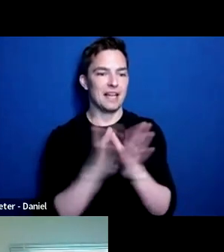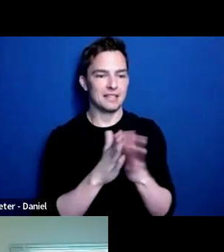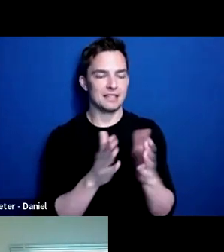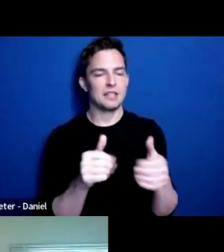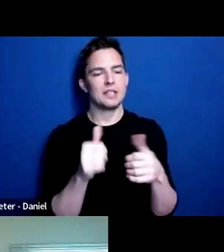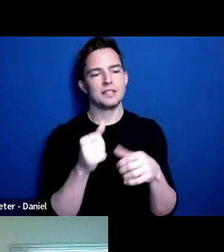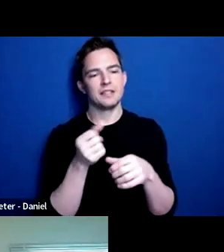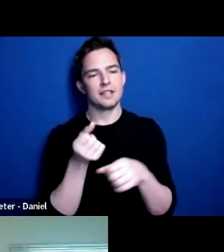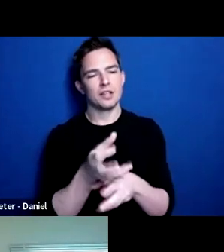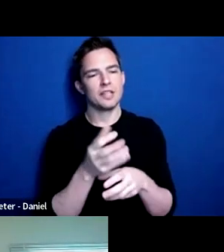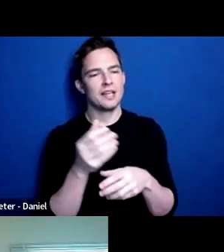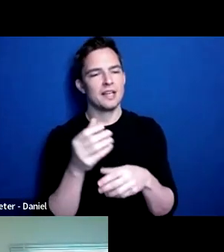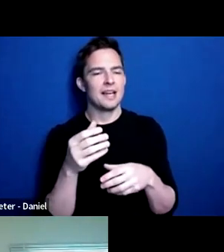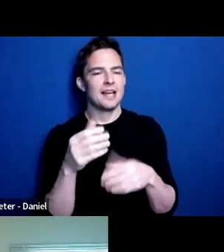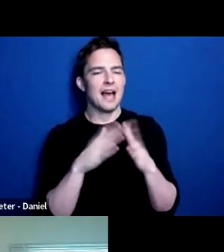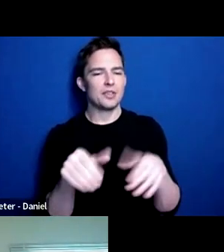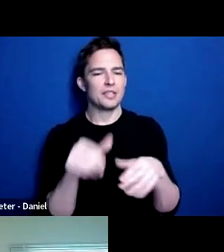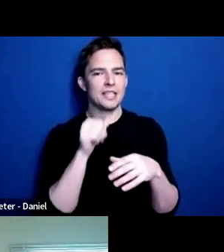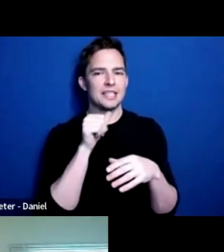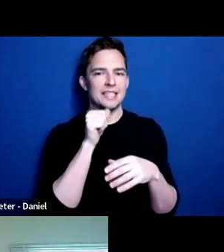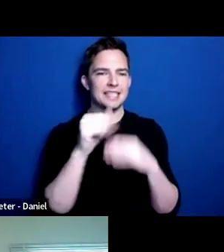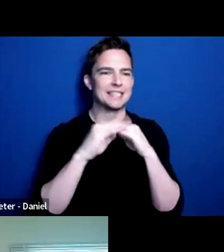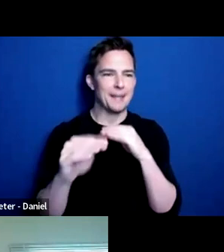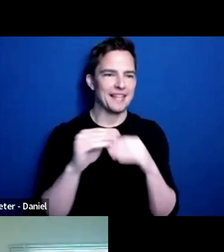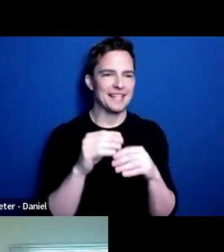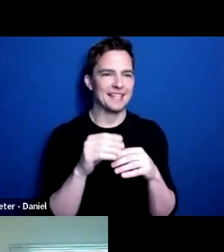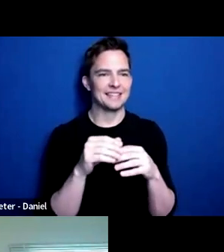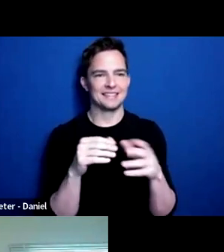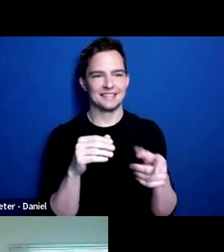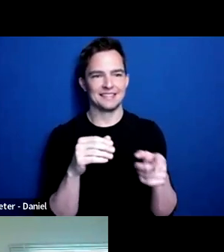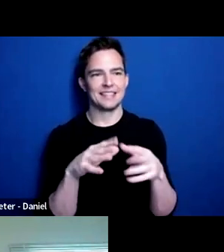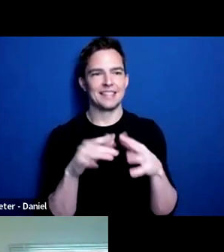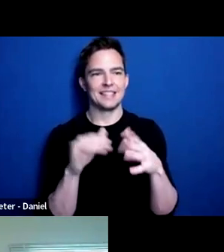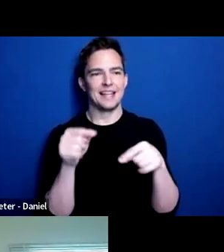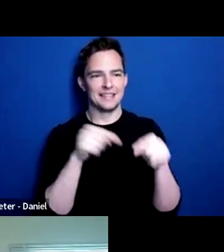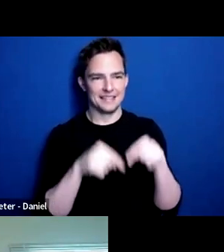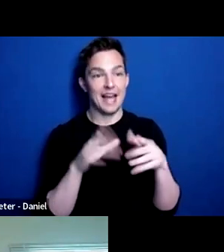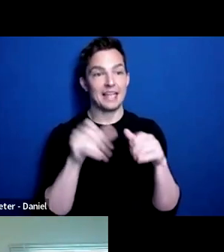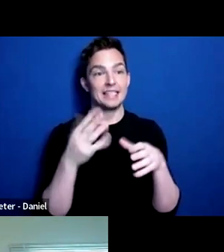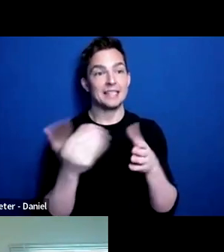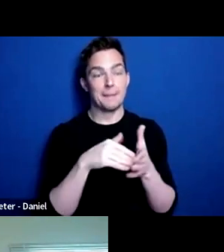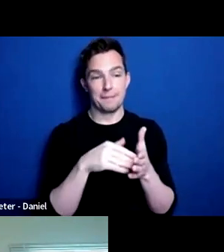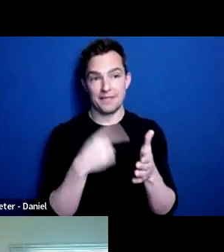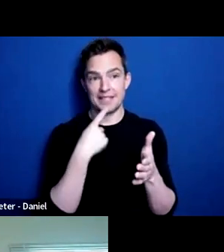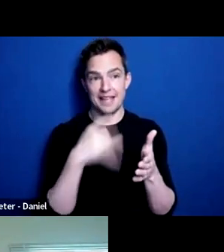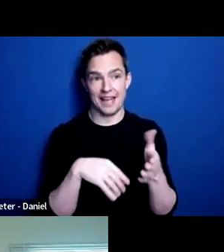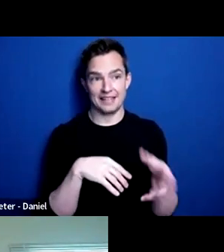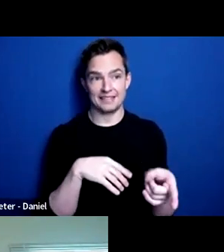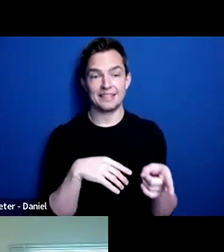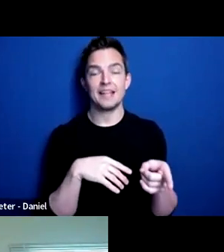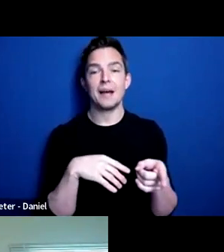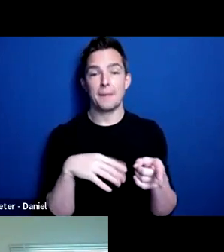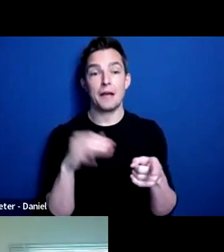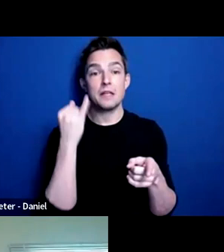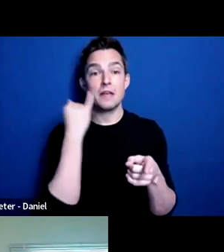instability, excuse me. So I know that was a lot, and I can repeat that if you need me to, but if that's okay,